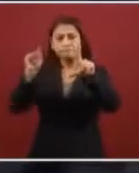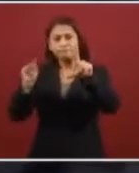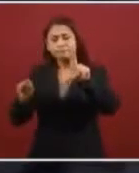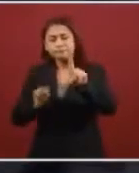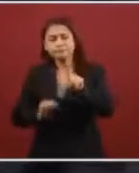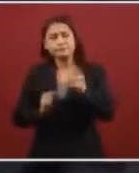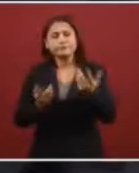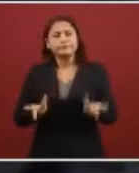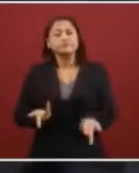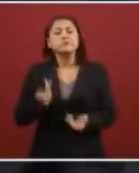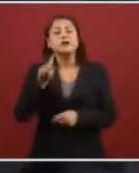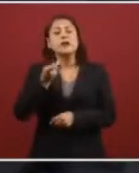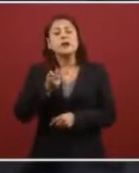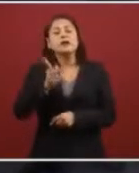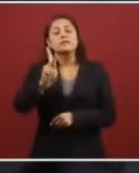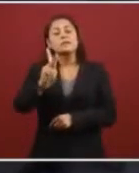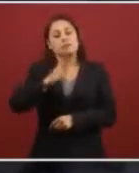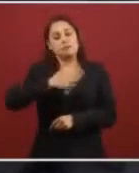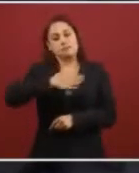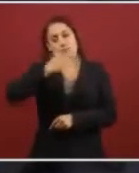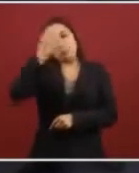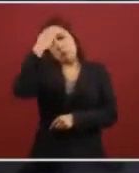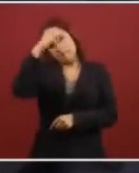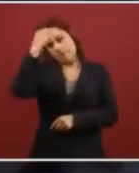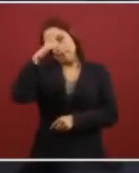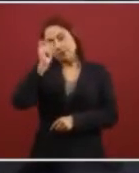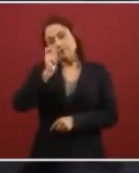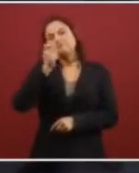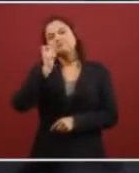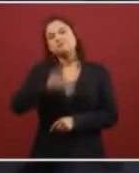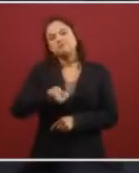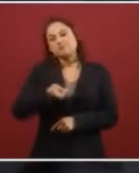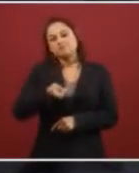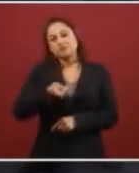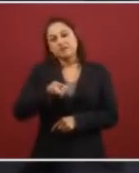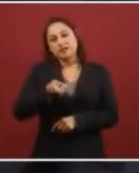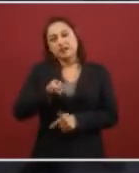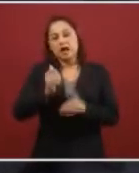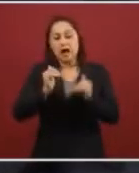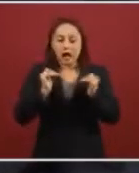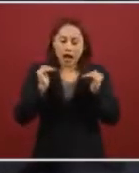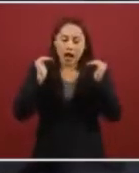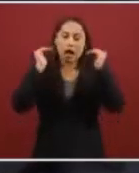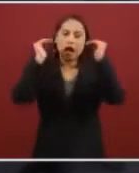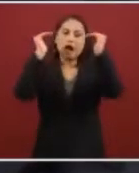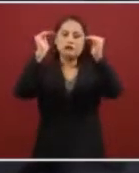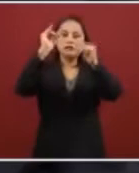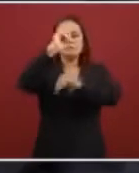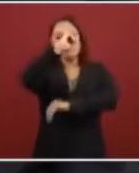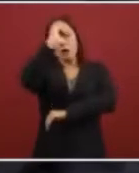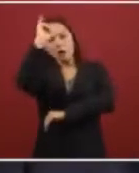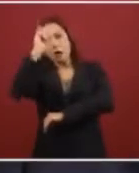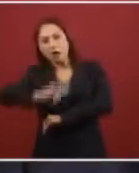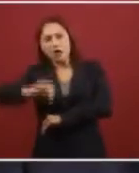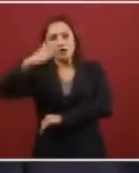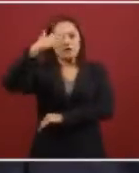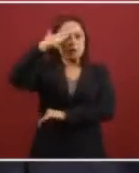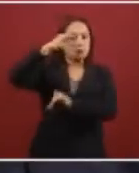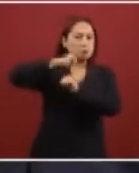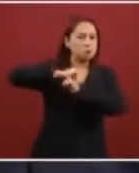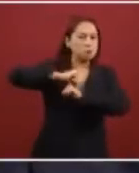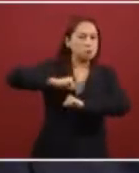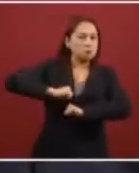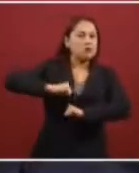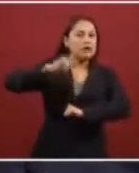considero que es importante I consider that it's important que se empiece arriba, that you start at the top para dar el ejemplo, so that they can